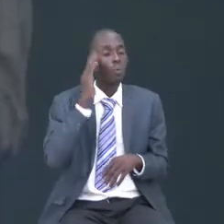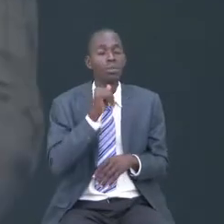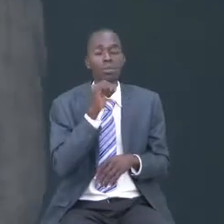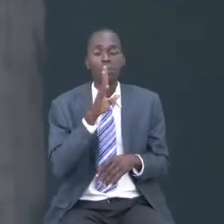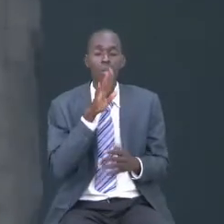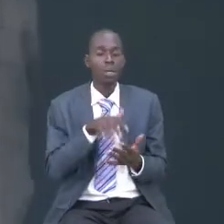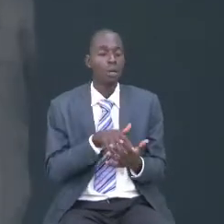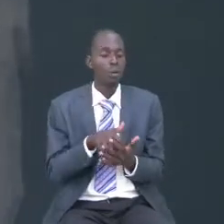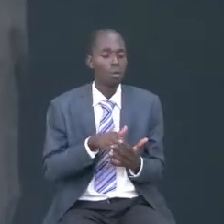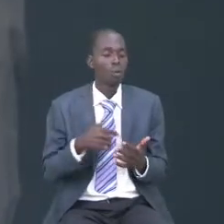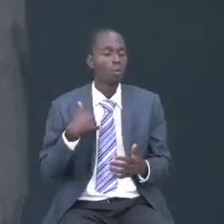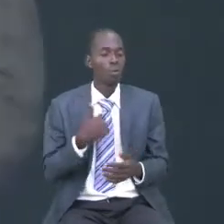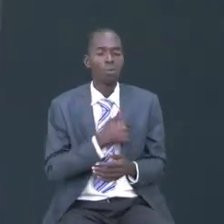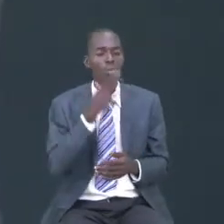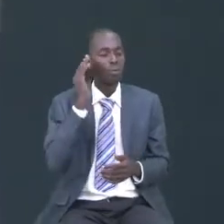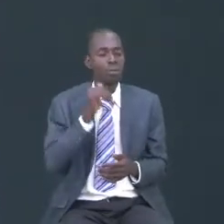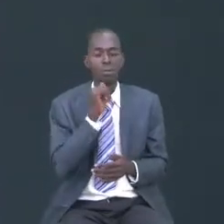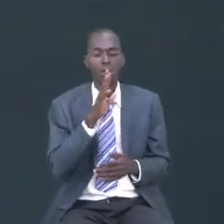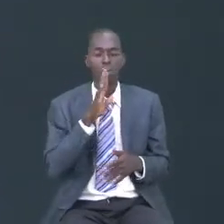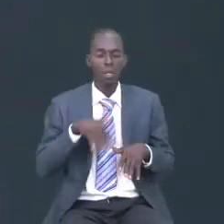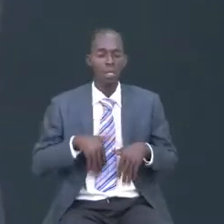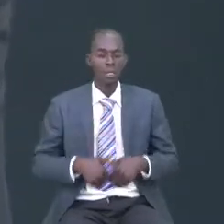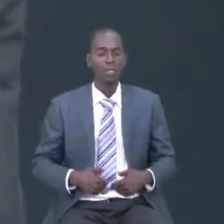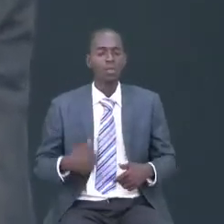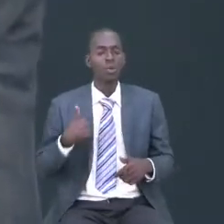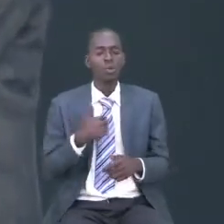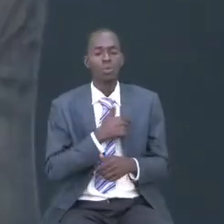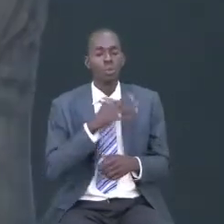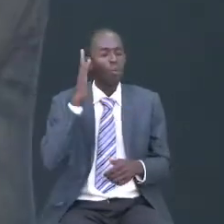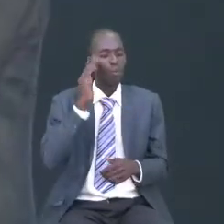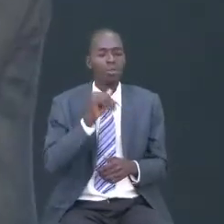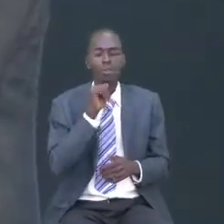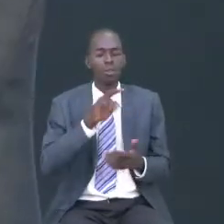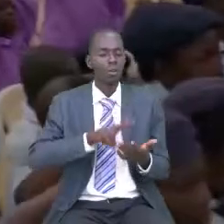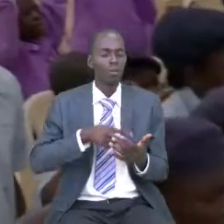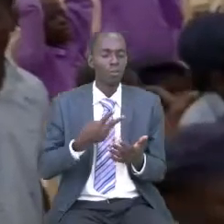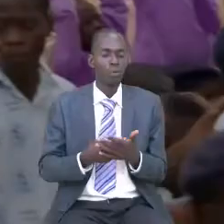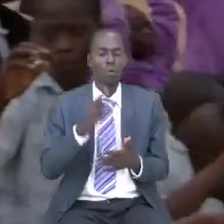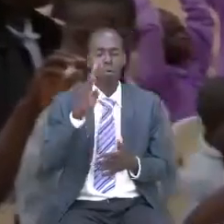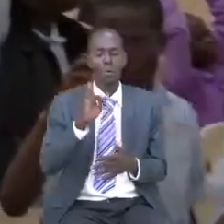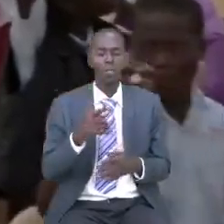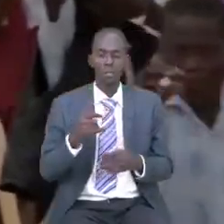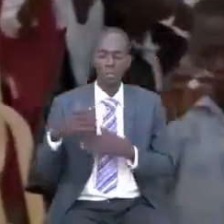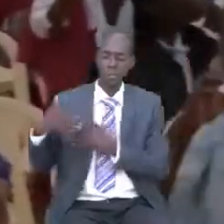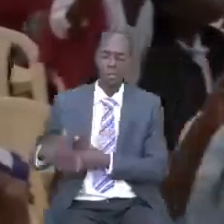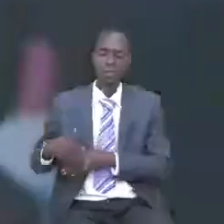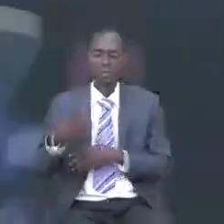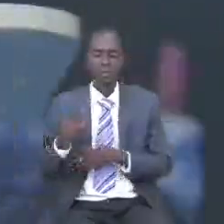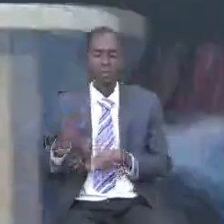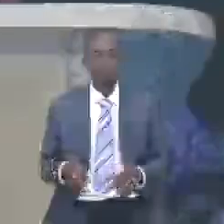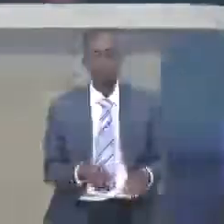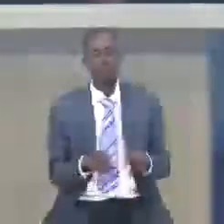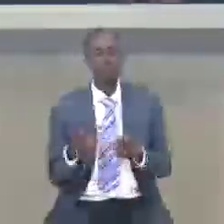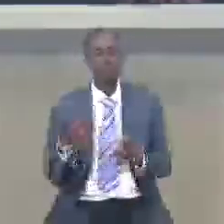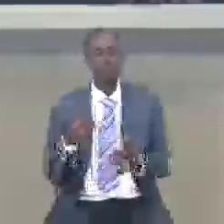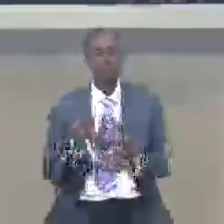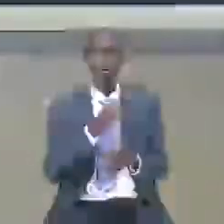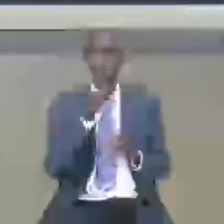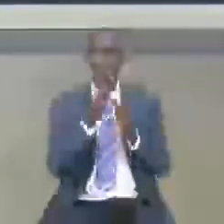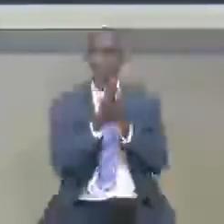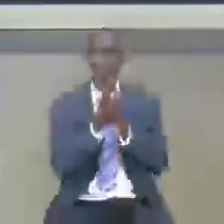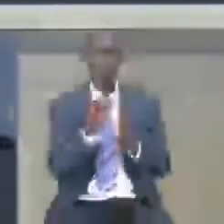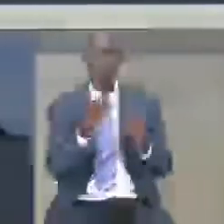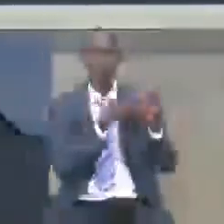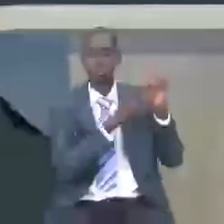will not be tired. We will not fall by the side of the road. We pray, Lord, that you will